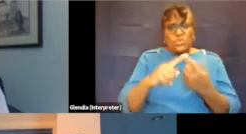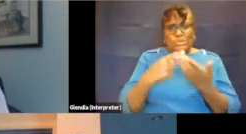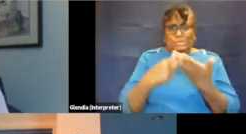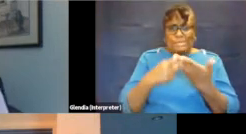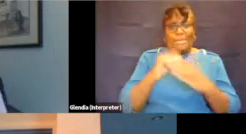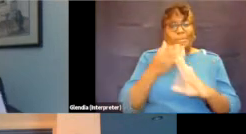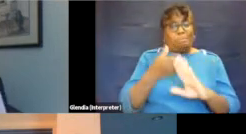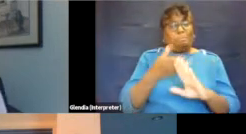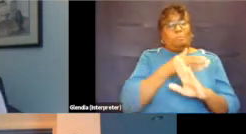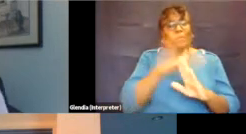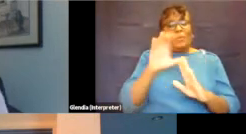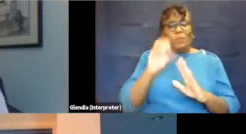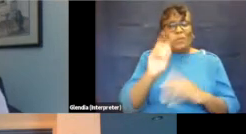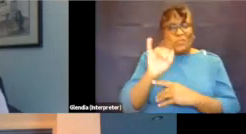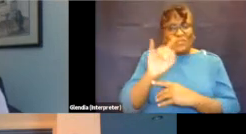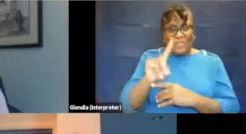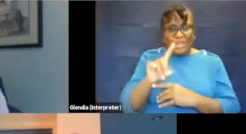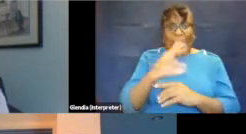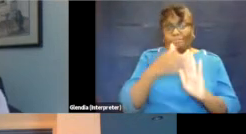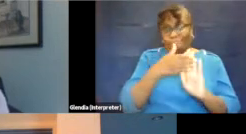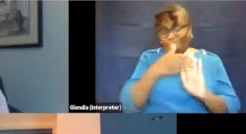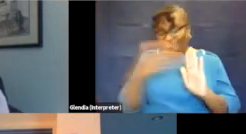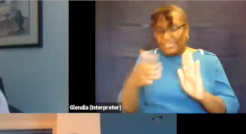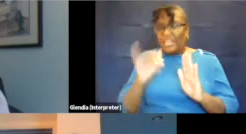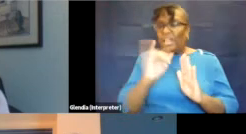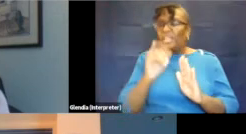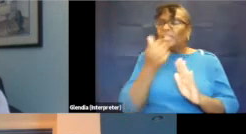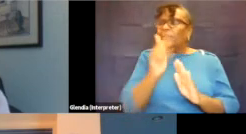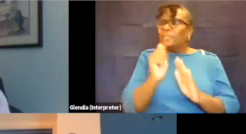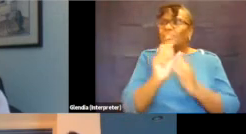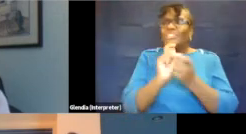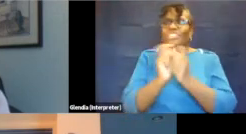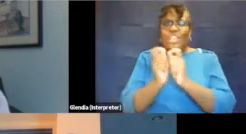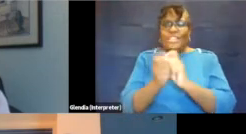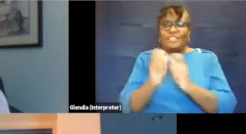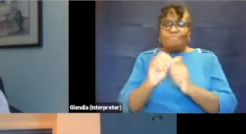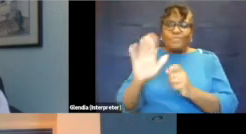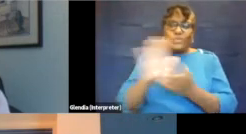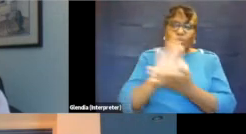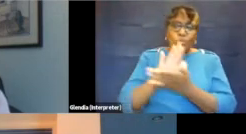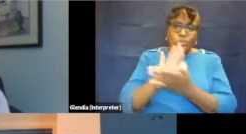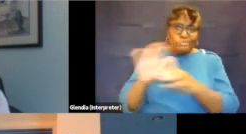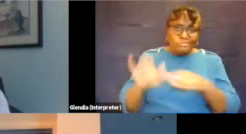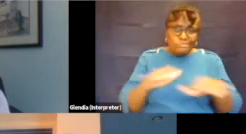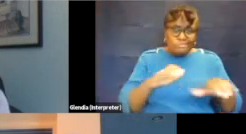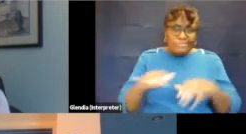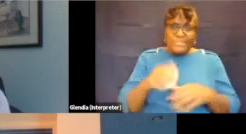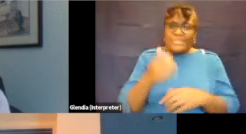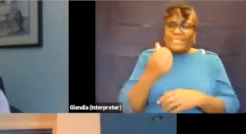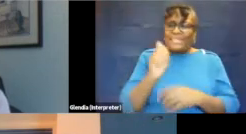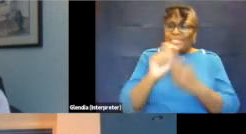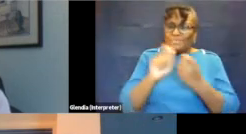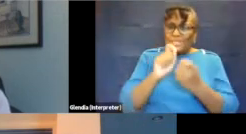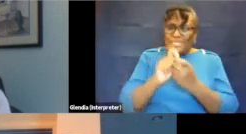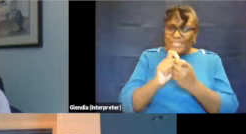important now. Have there been any changes in the academic performance? Is there a specific subject area that you're now seeing your child